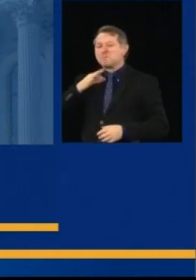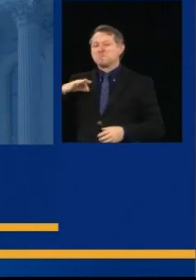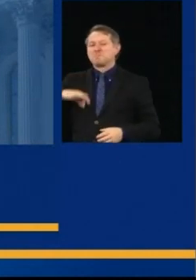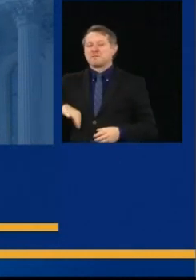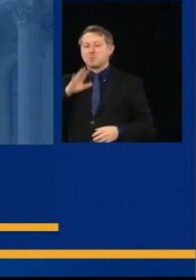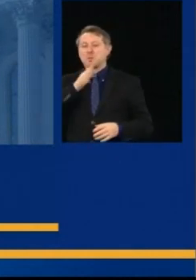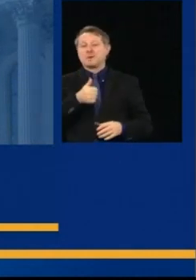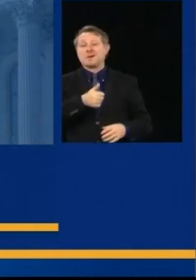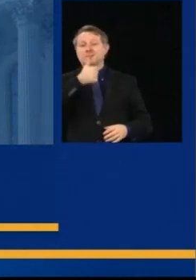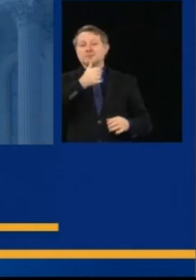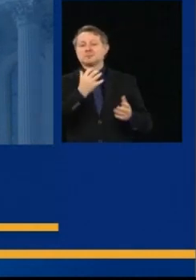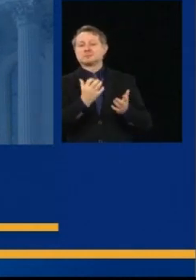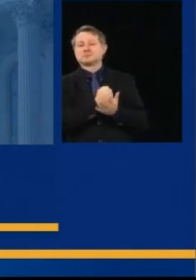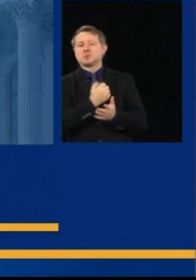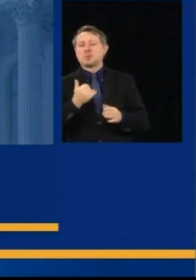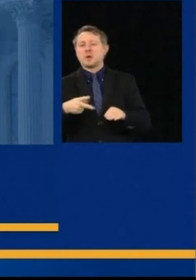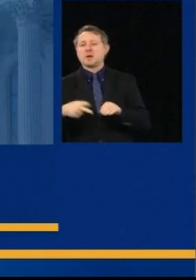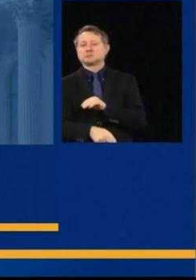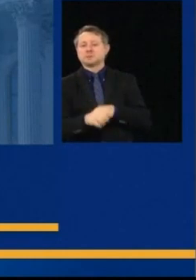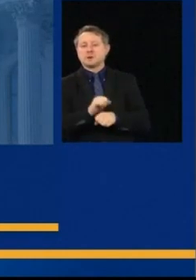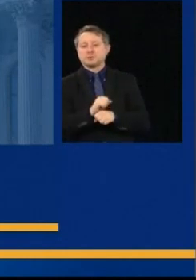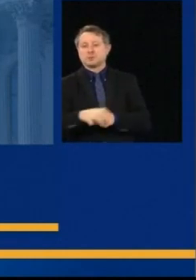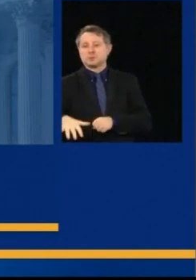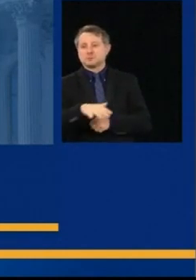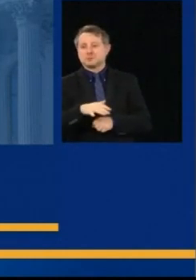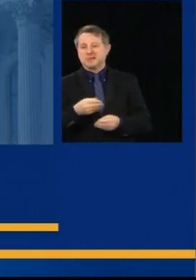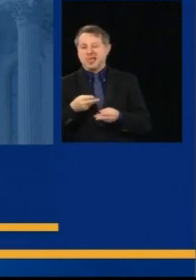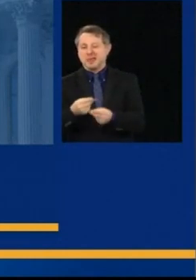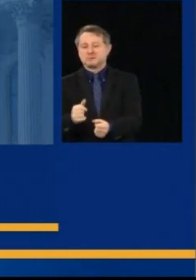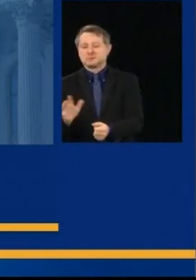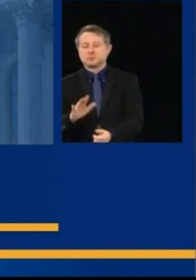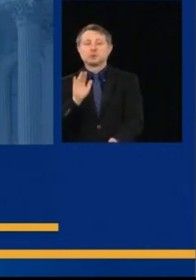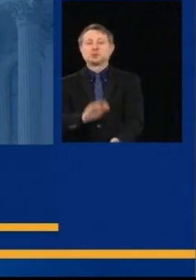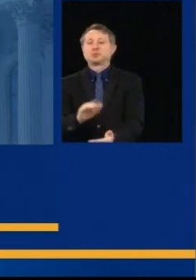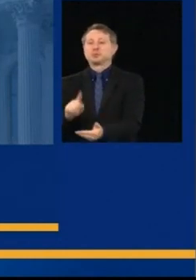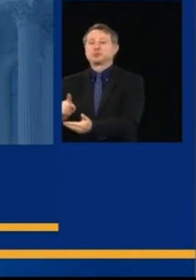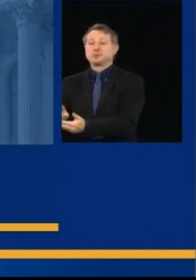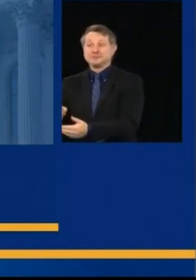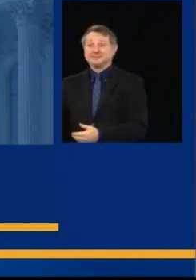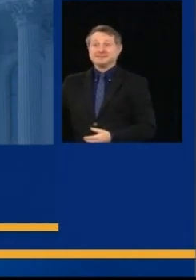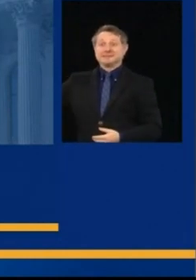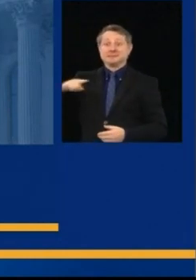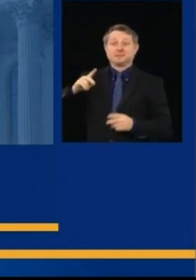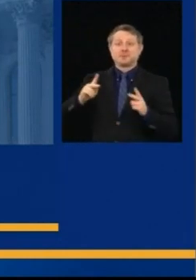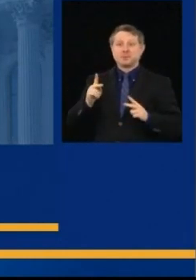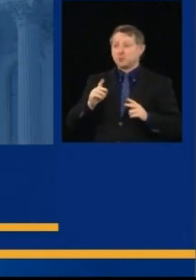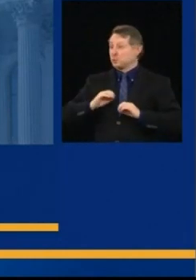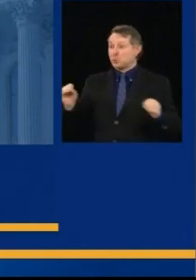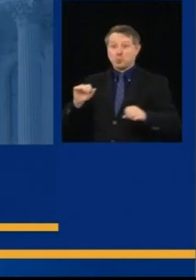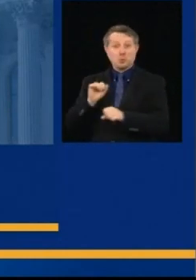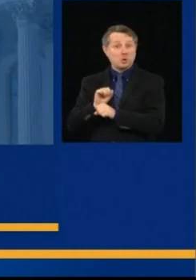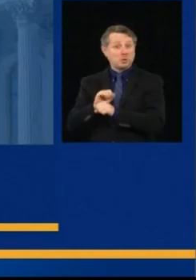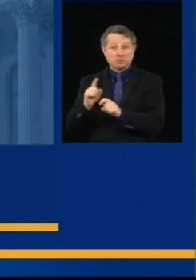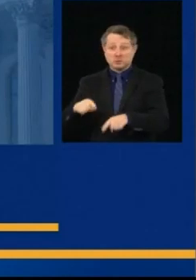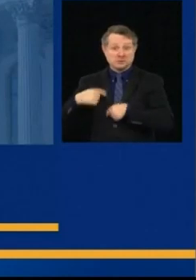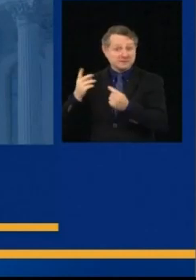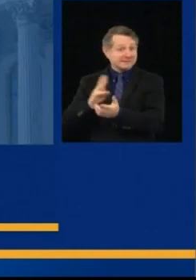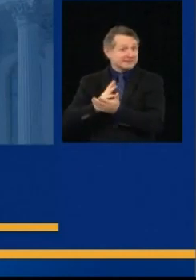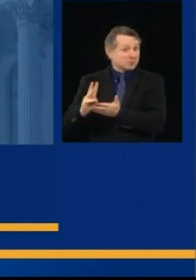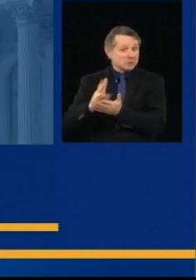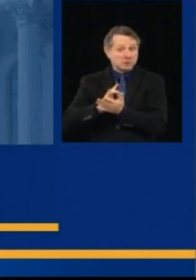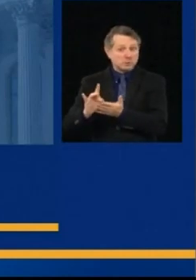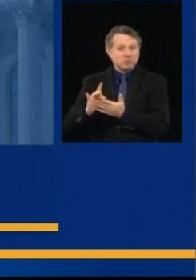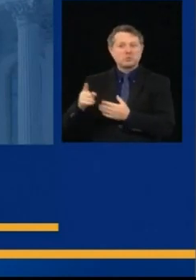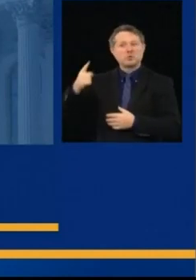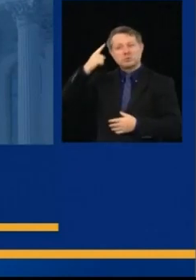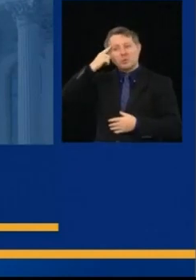payroll. So you'll have Americans who are now out of work, who think they're going to get their job back, but the corporation is going